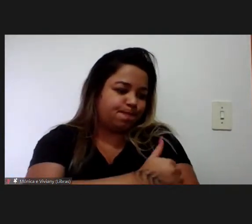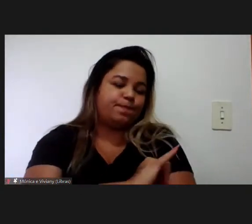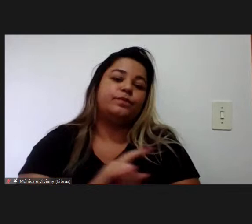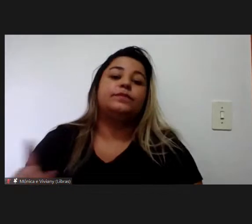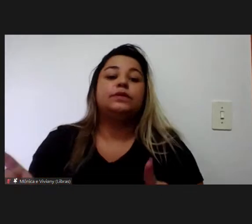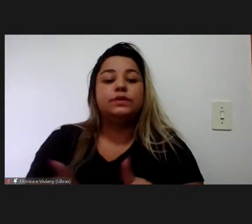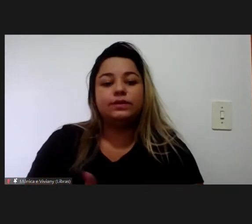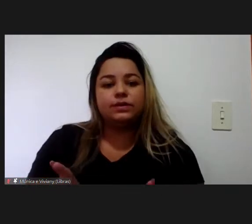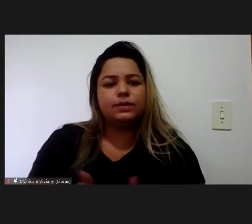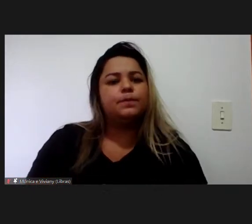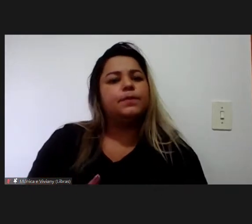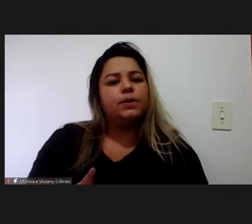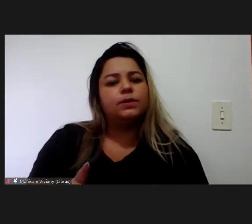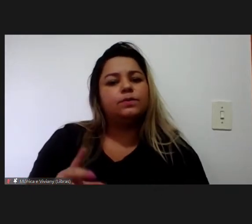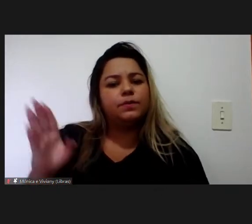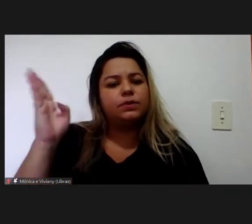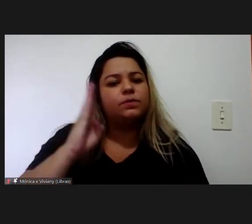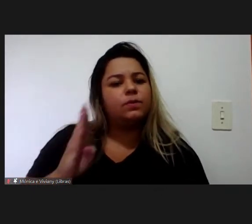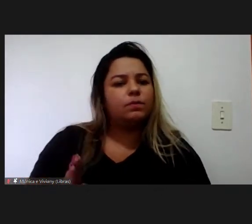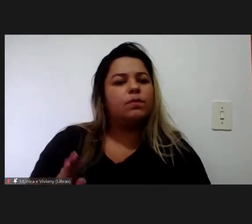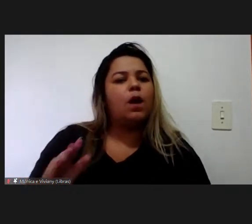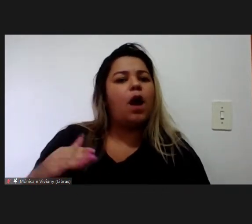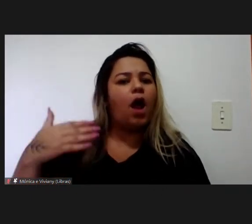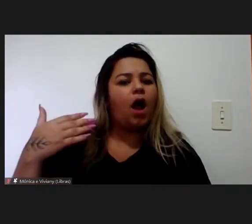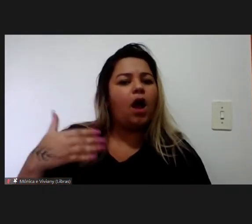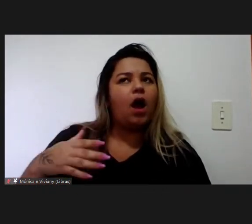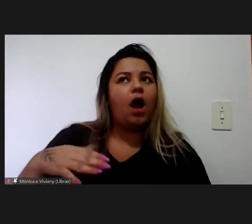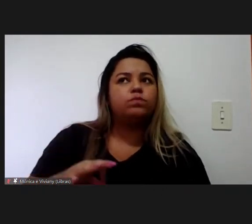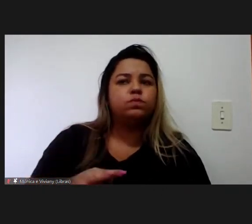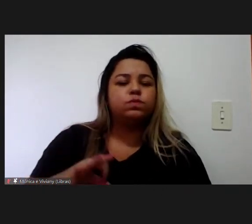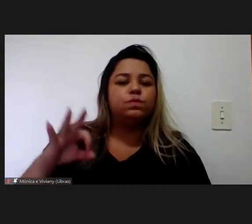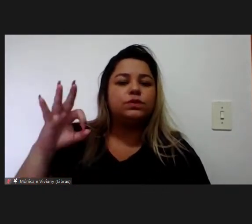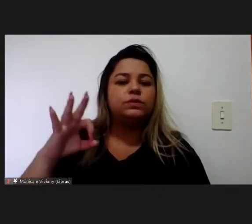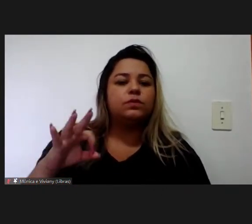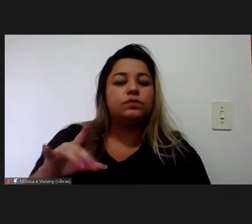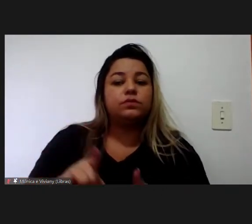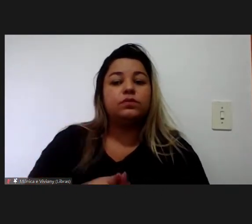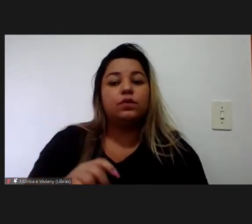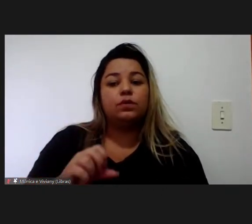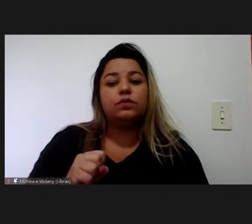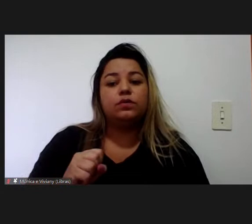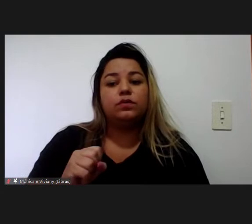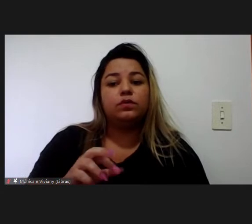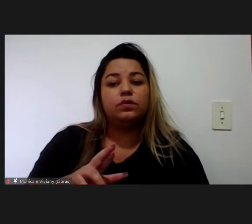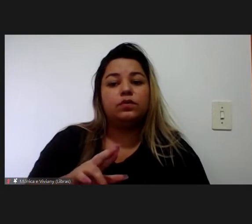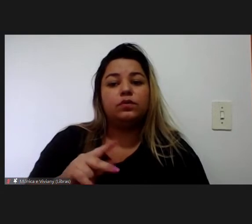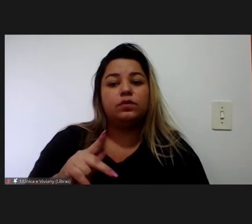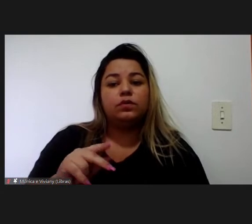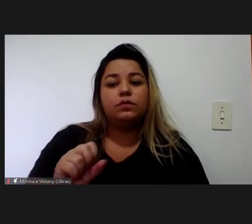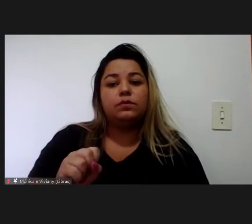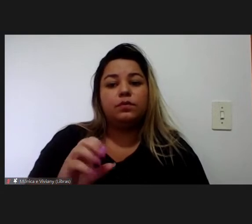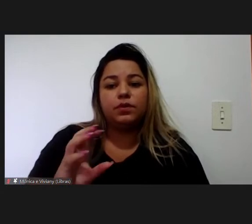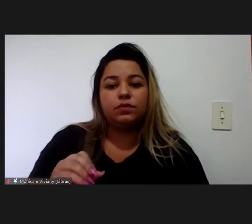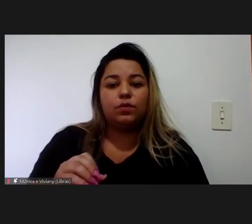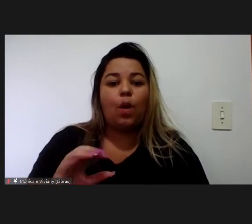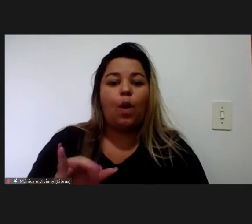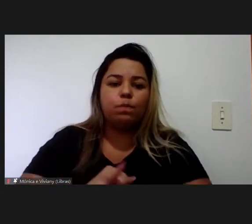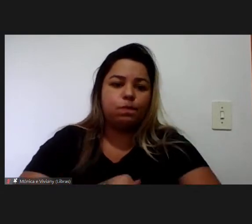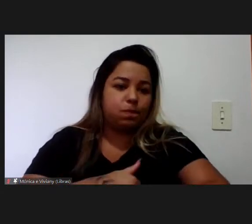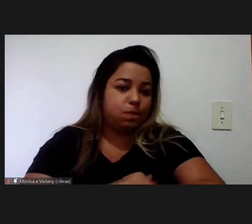Brazil, these rates are also high. More than 60% of adults are overweight or have